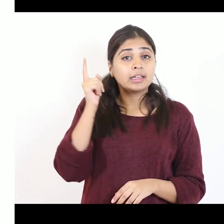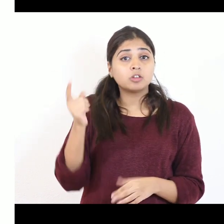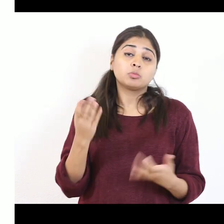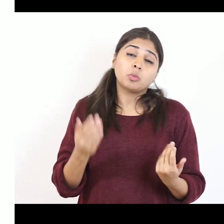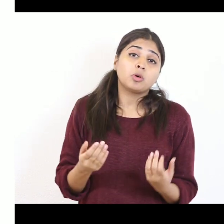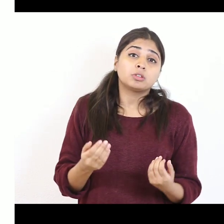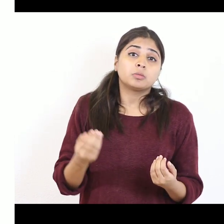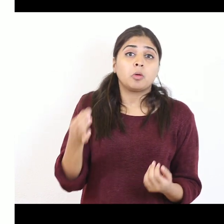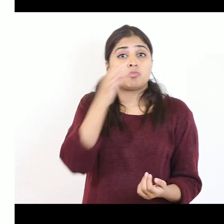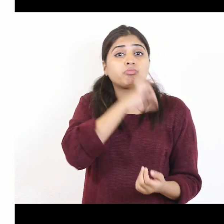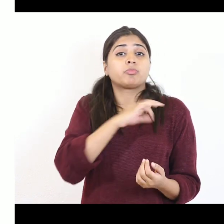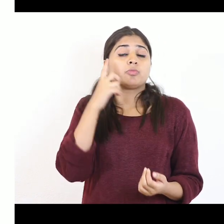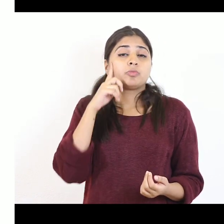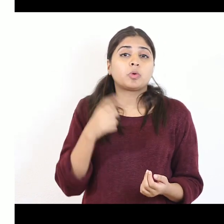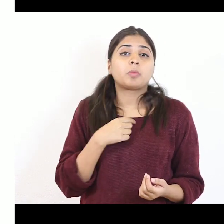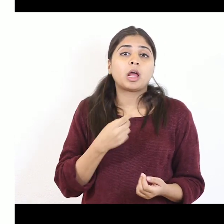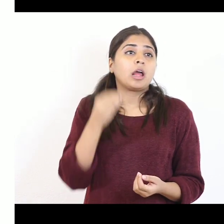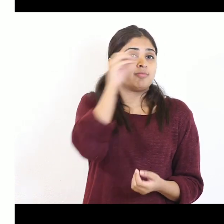multiple databases,